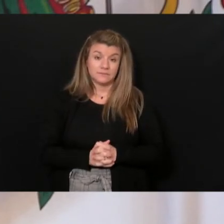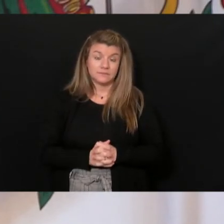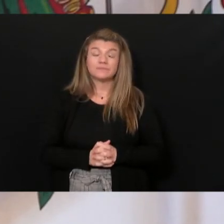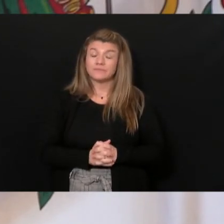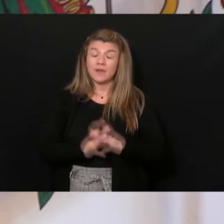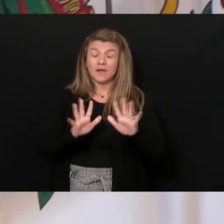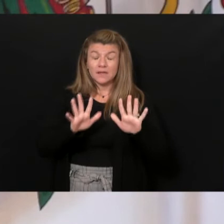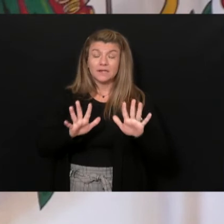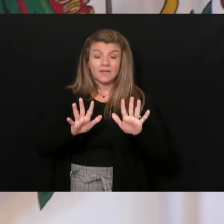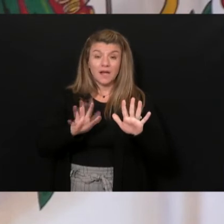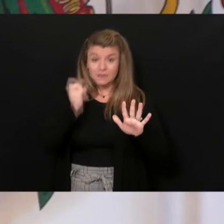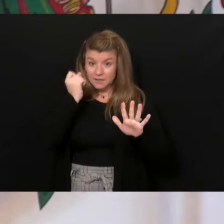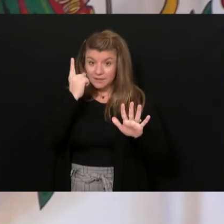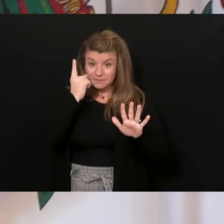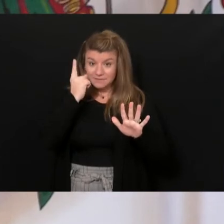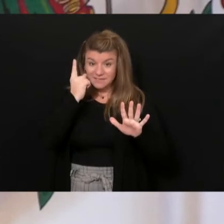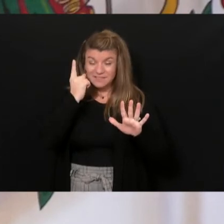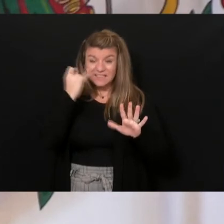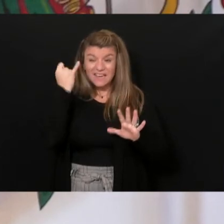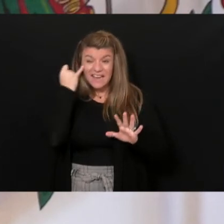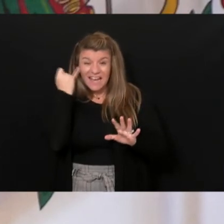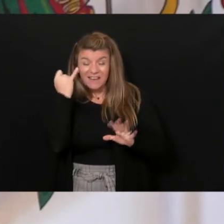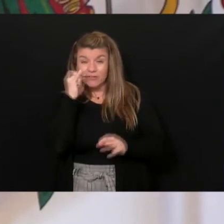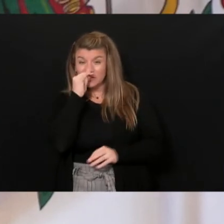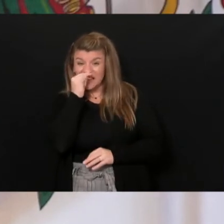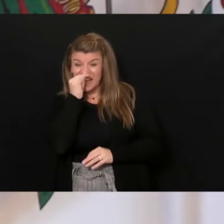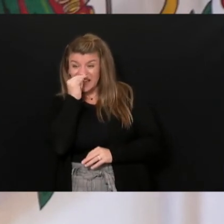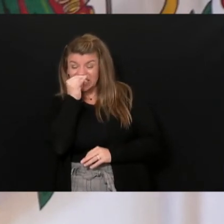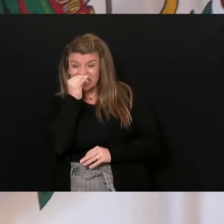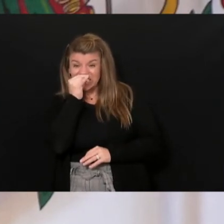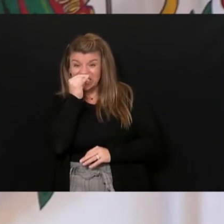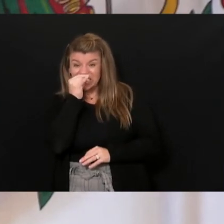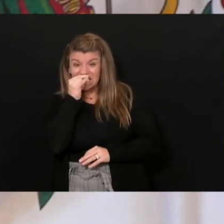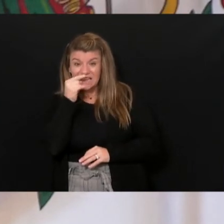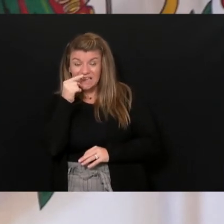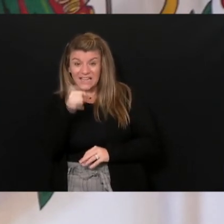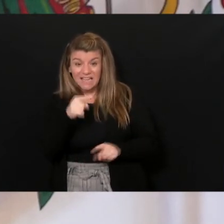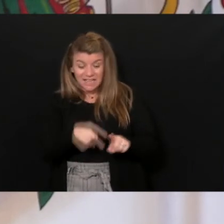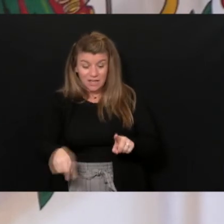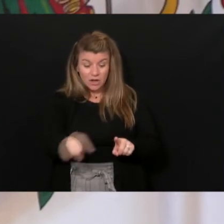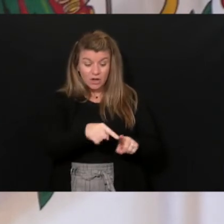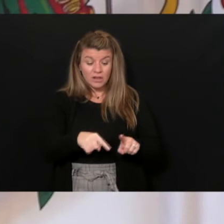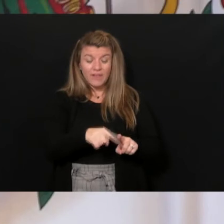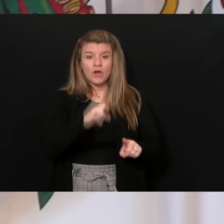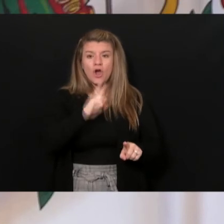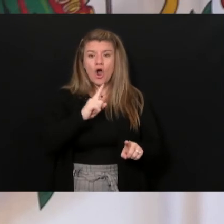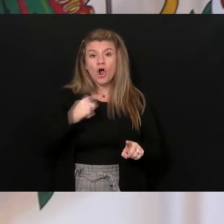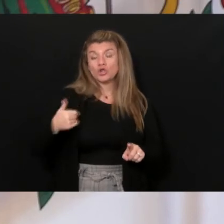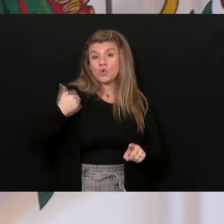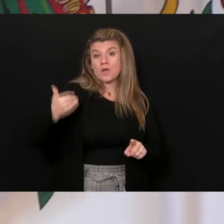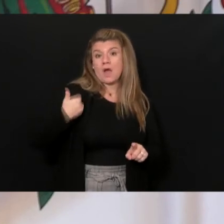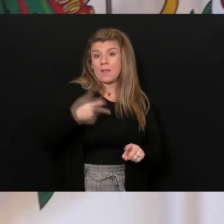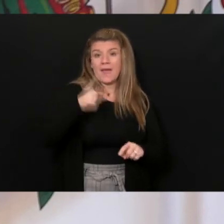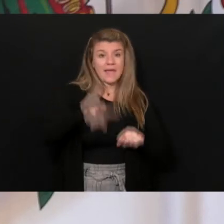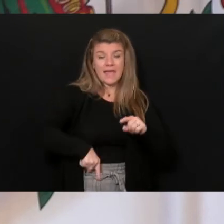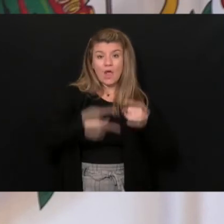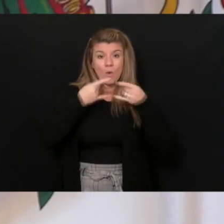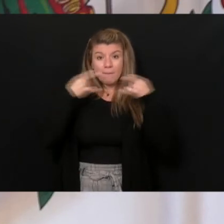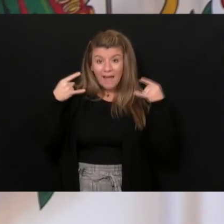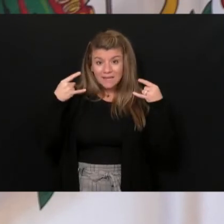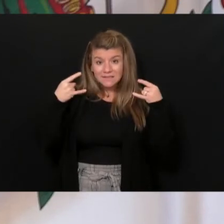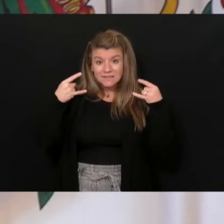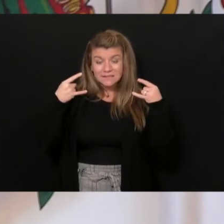really important, if there's kids there and those kids are too young to wear masks and you're with